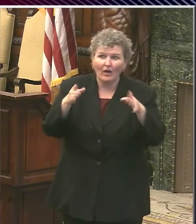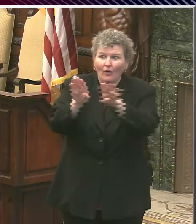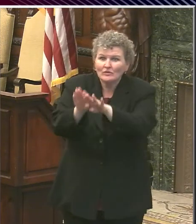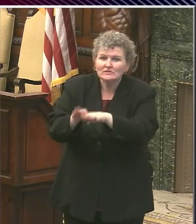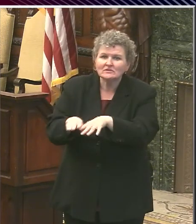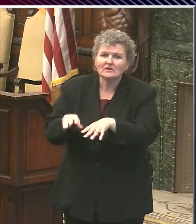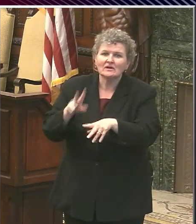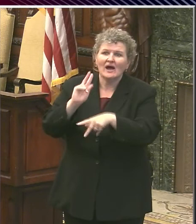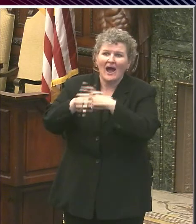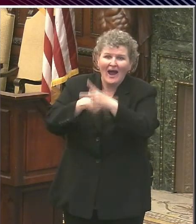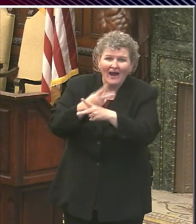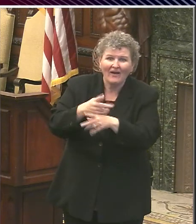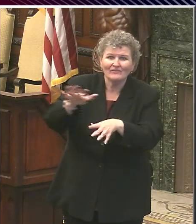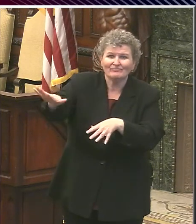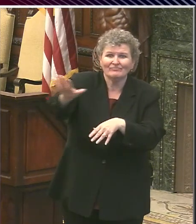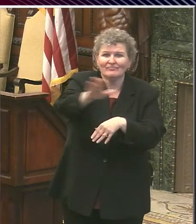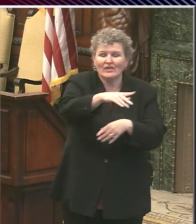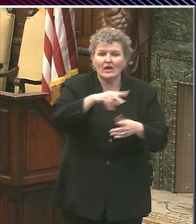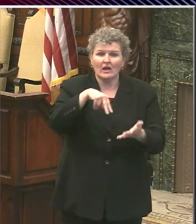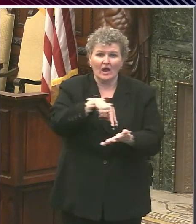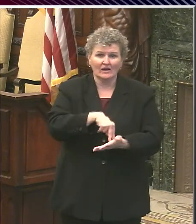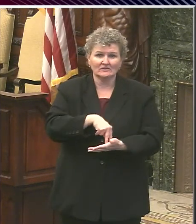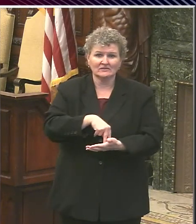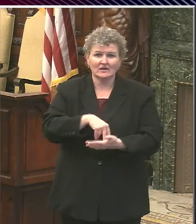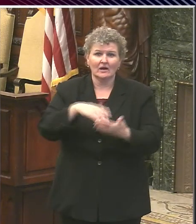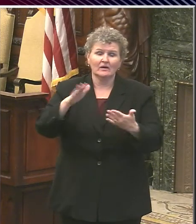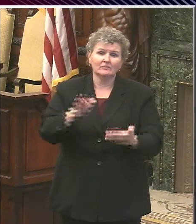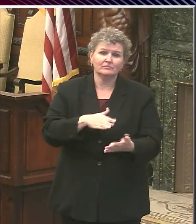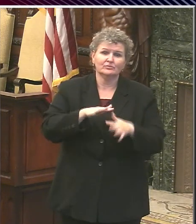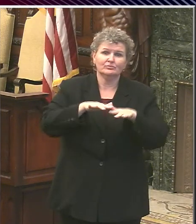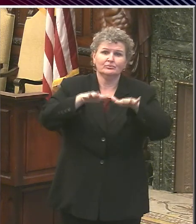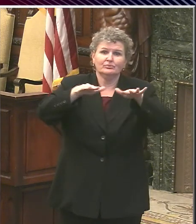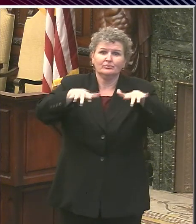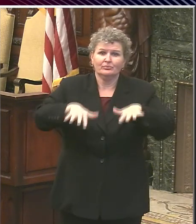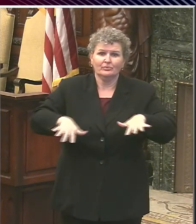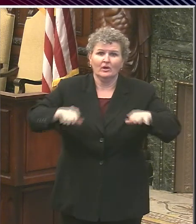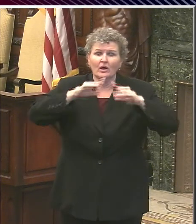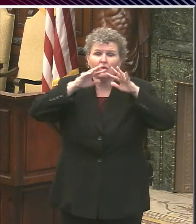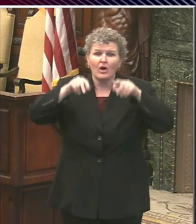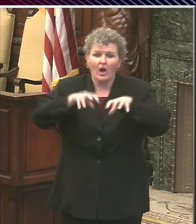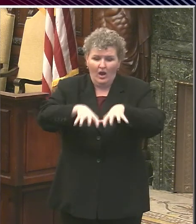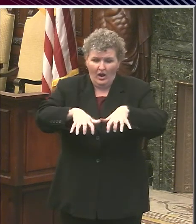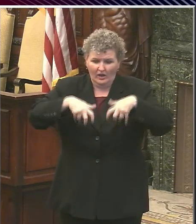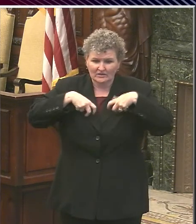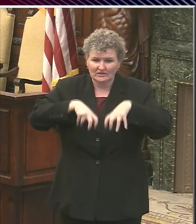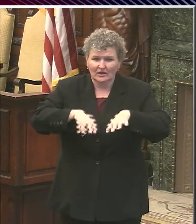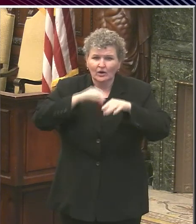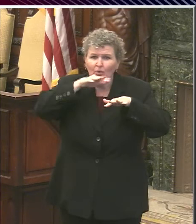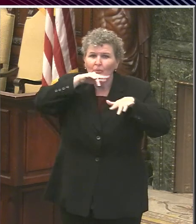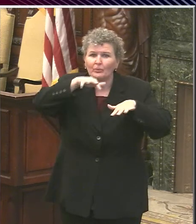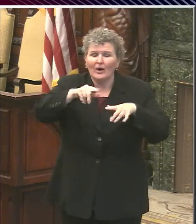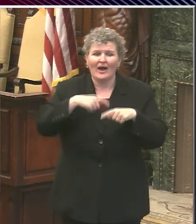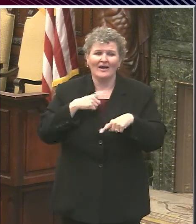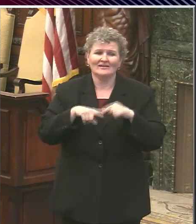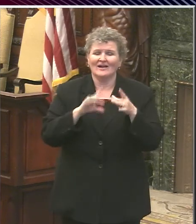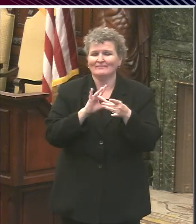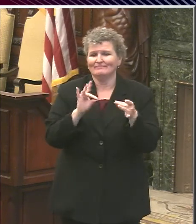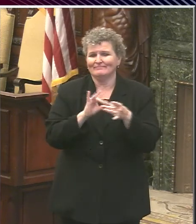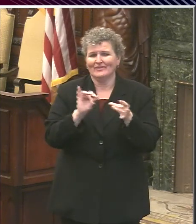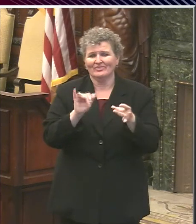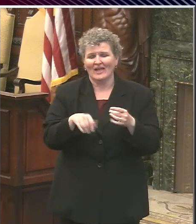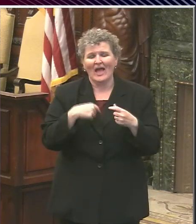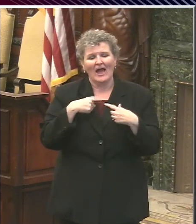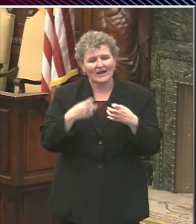They project from a stage. They have an audience that sits close to each other. I have no answers for that. We will continue to drive these numbers